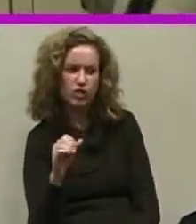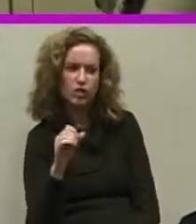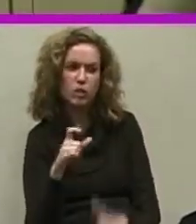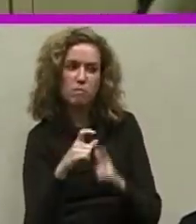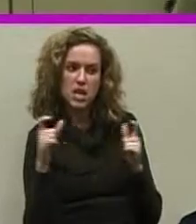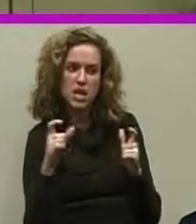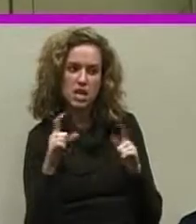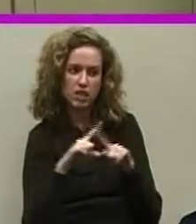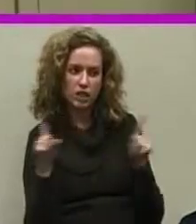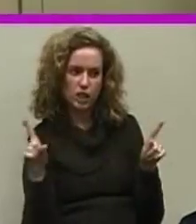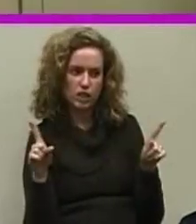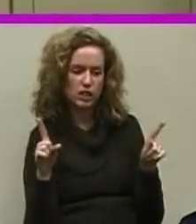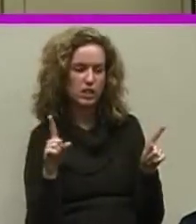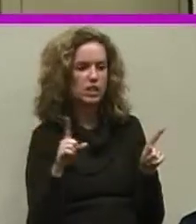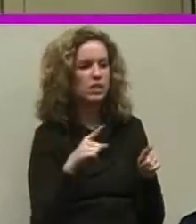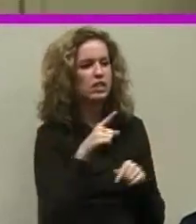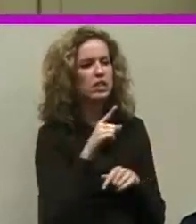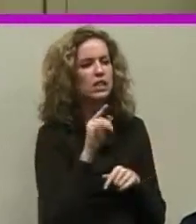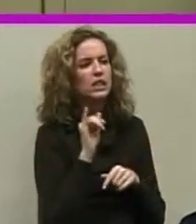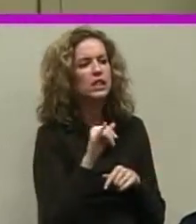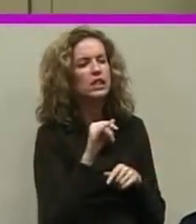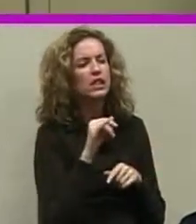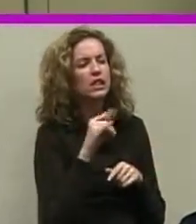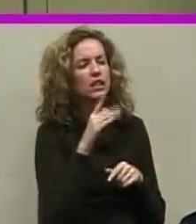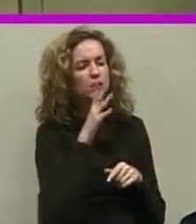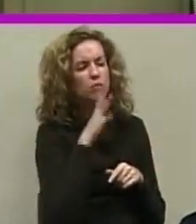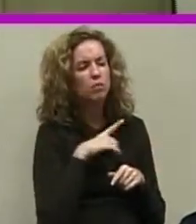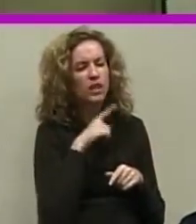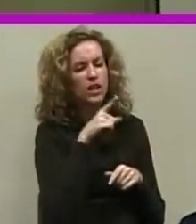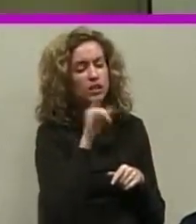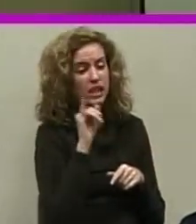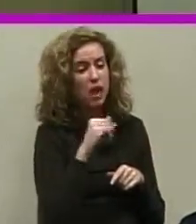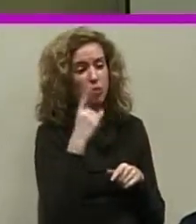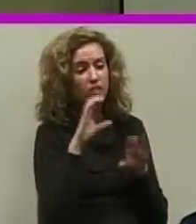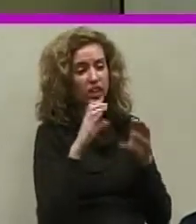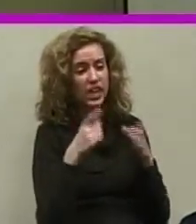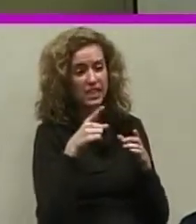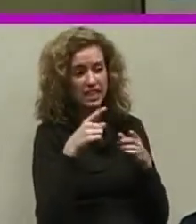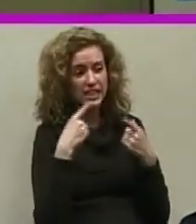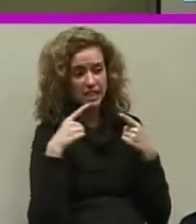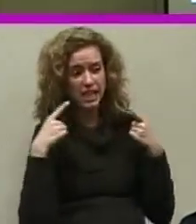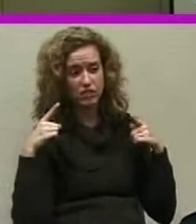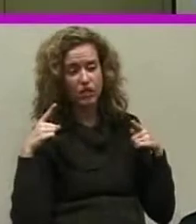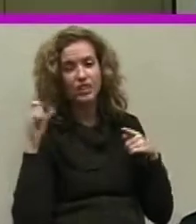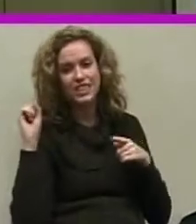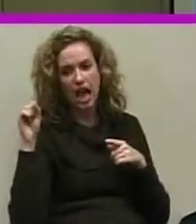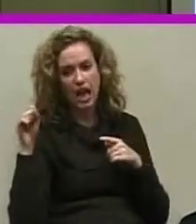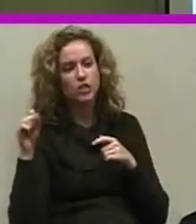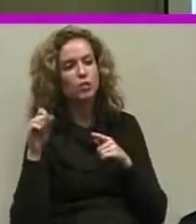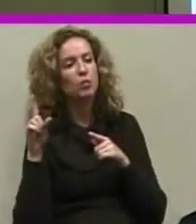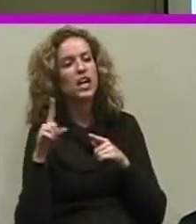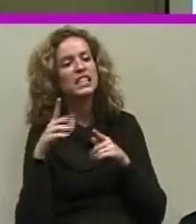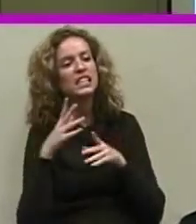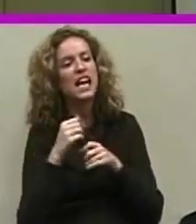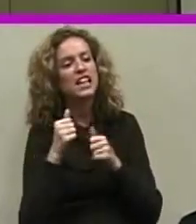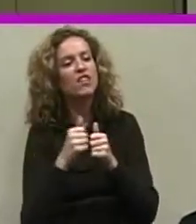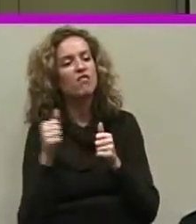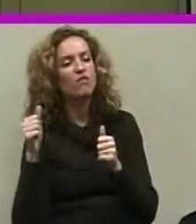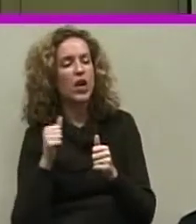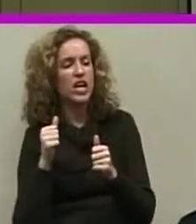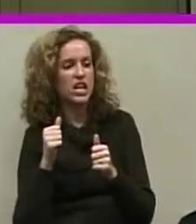Okay? That one of the classes where he was successful. Yes, the one that he's getting the antecedents, things that he's doing quite well in.